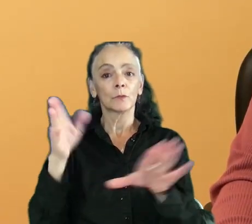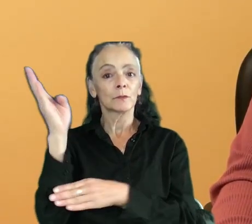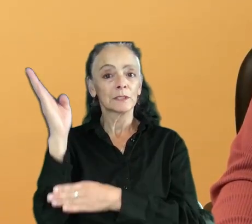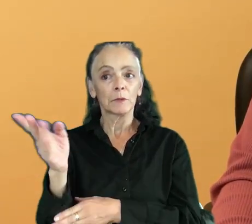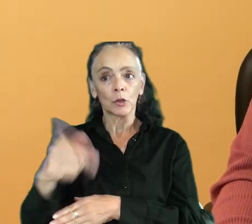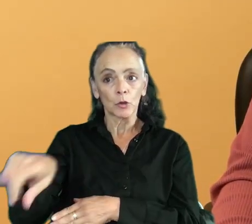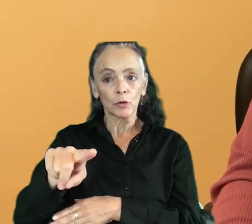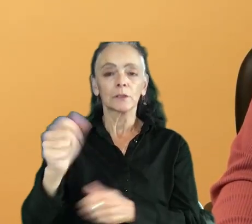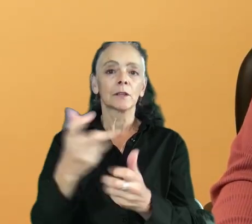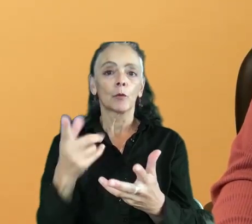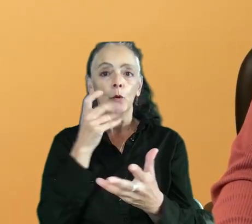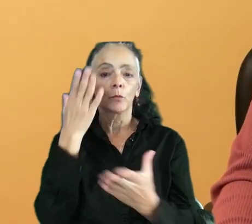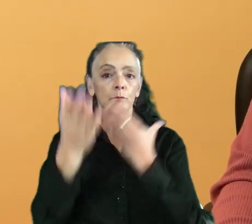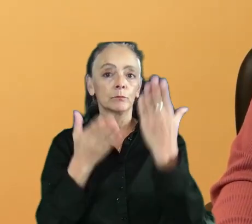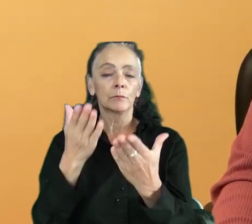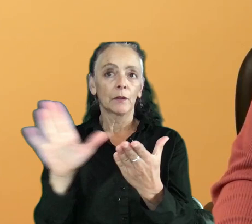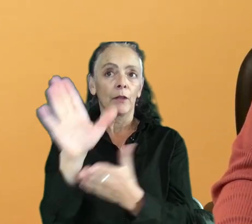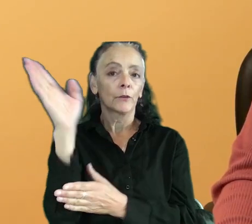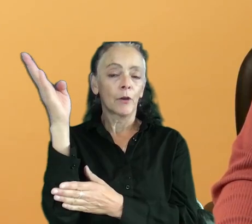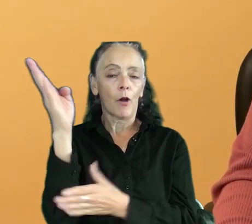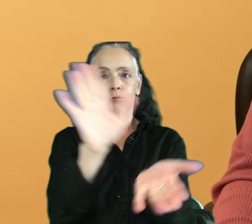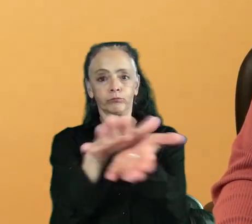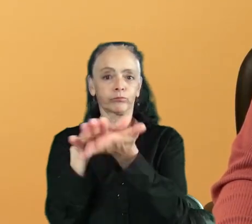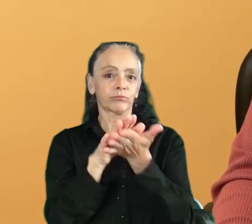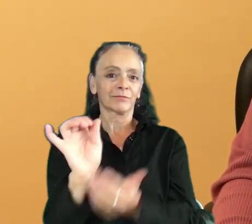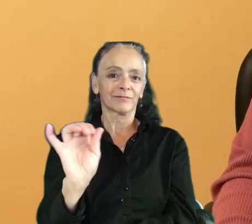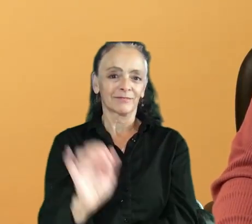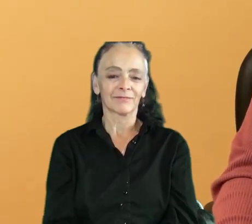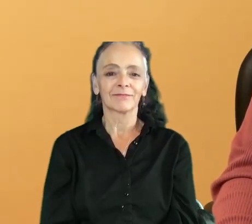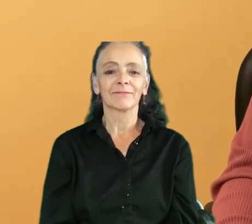everyone who submitted a talk are praiseworthy as well